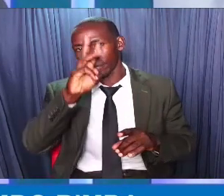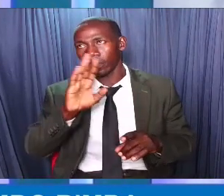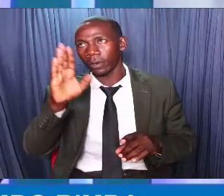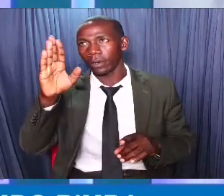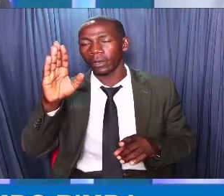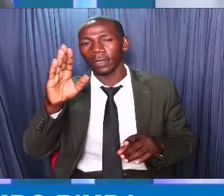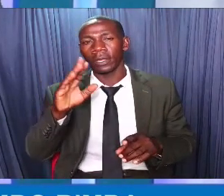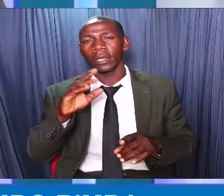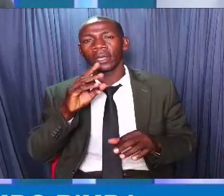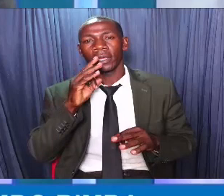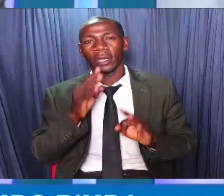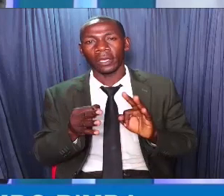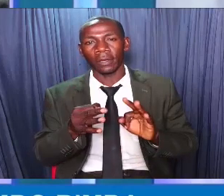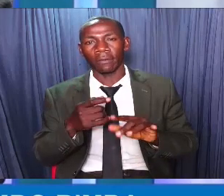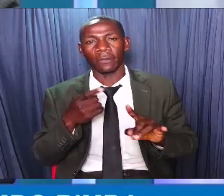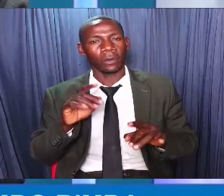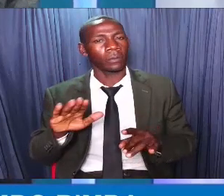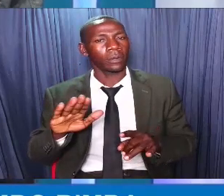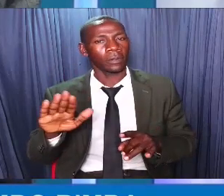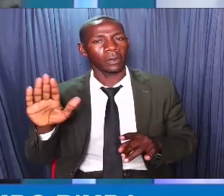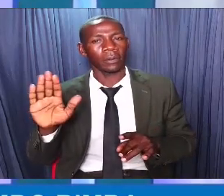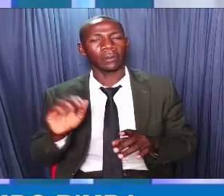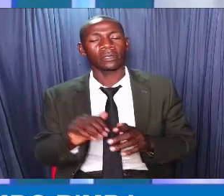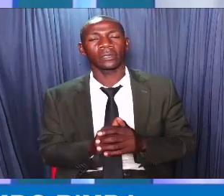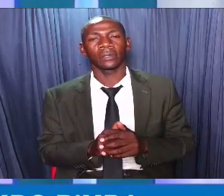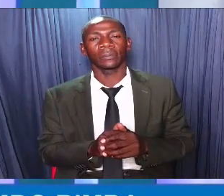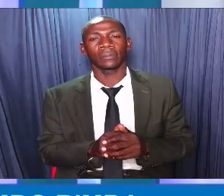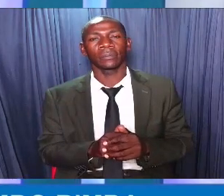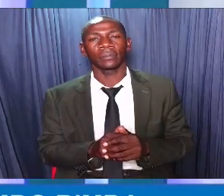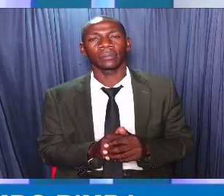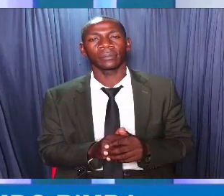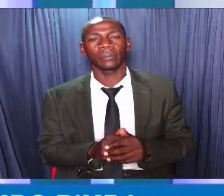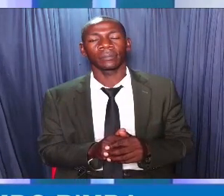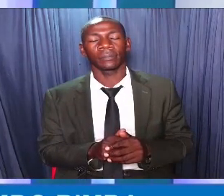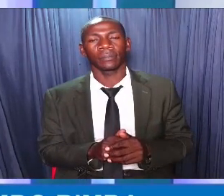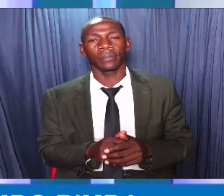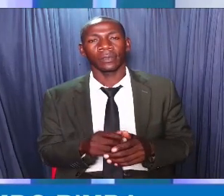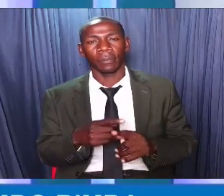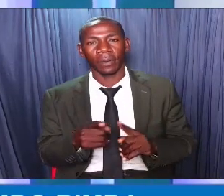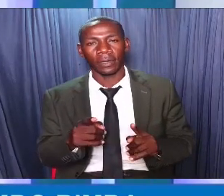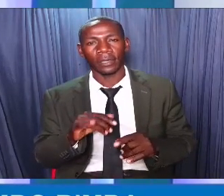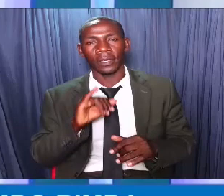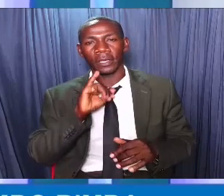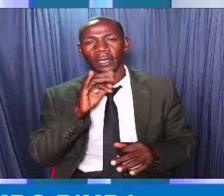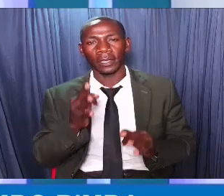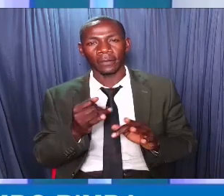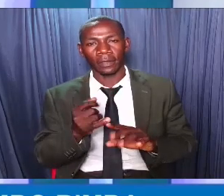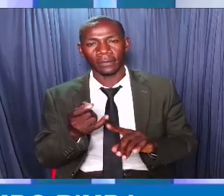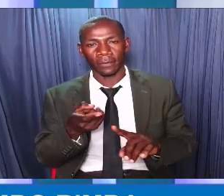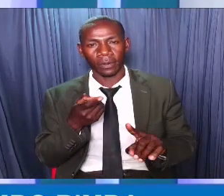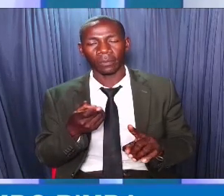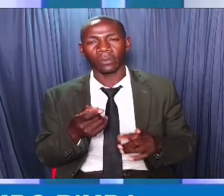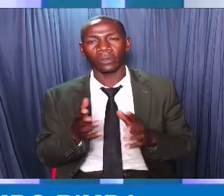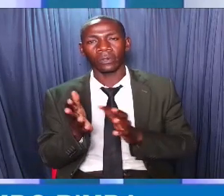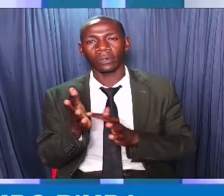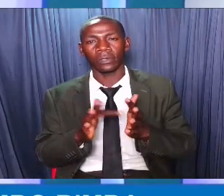from God. Kama la akili yake. If it is his own understanding. Lakini kama limetoka kwa Bwana Yesu. But if it come from the Lord